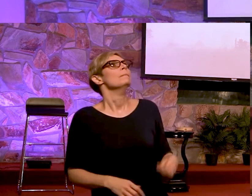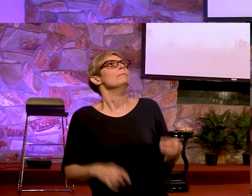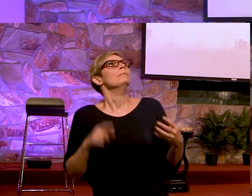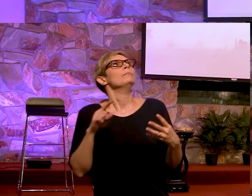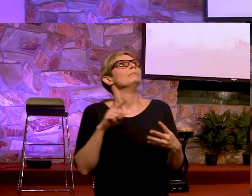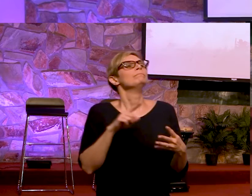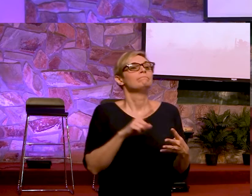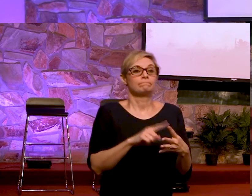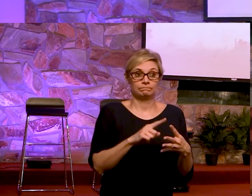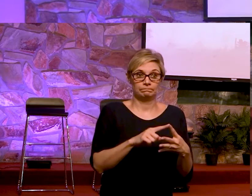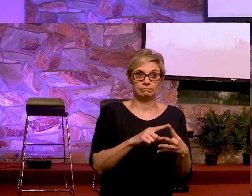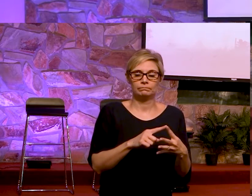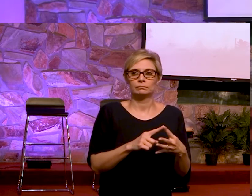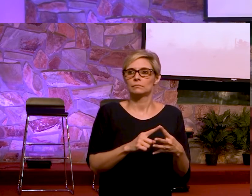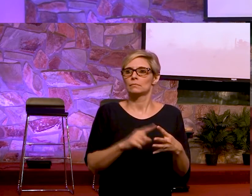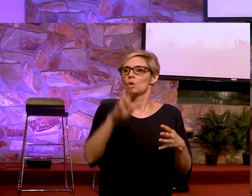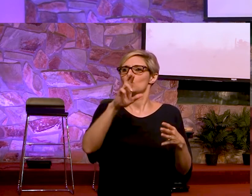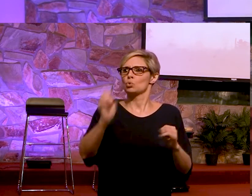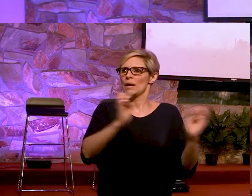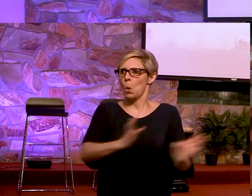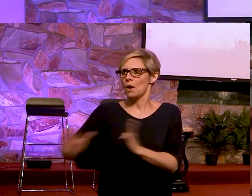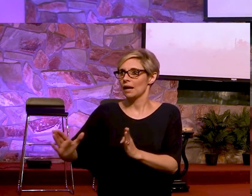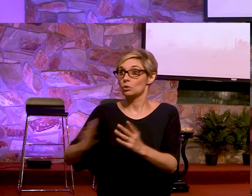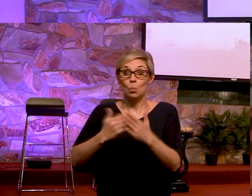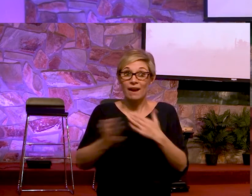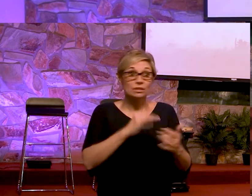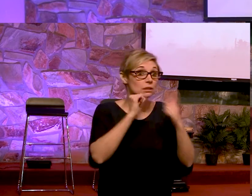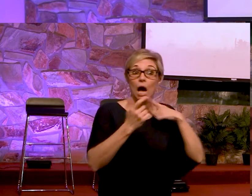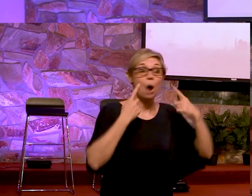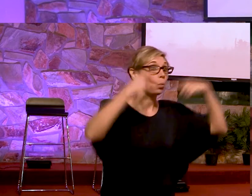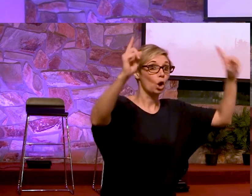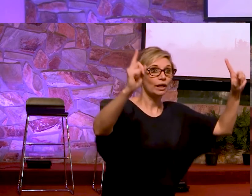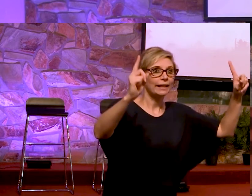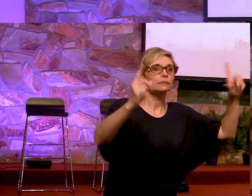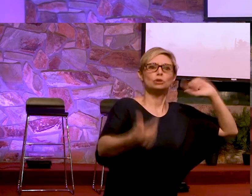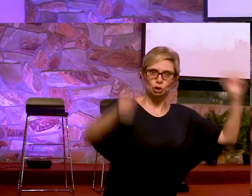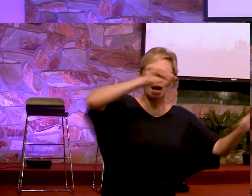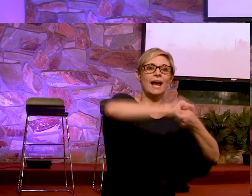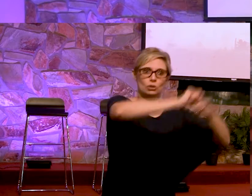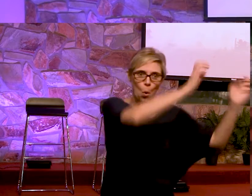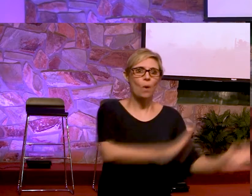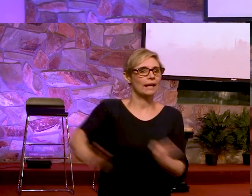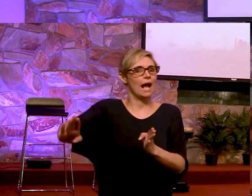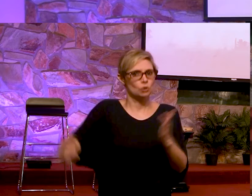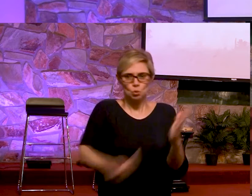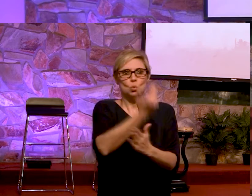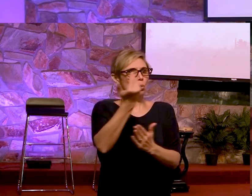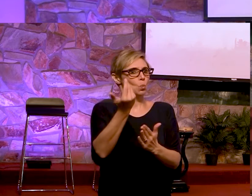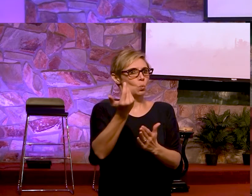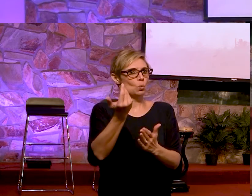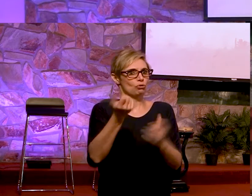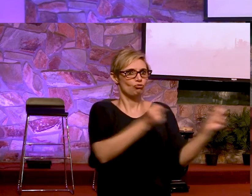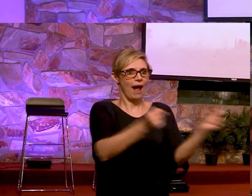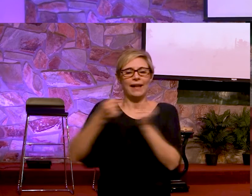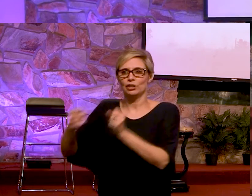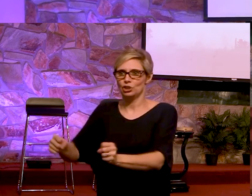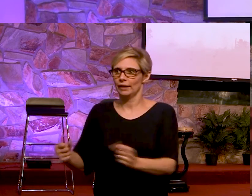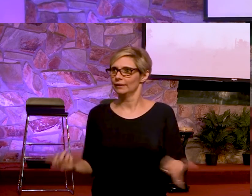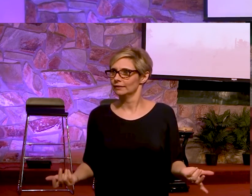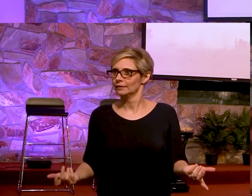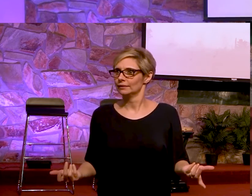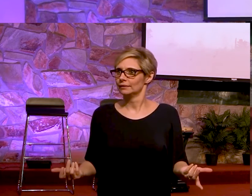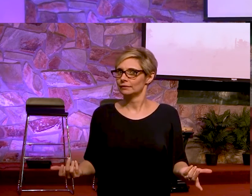1, reorganize whatever's not working. This is so important. Reorganize whatever is